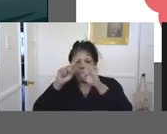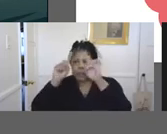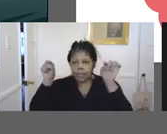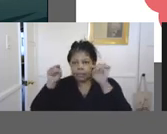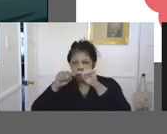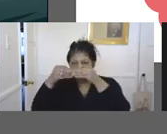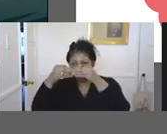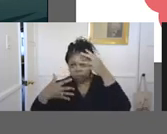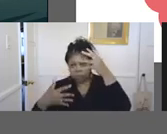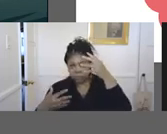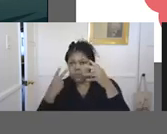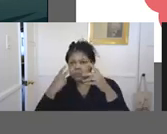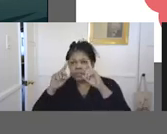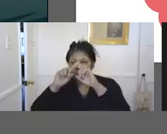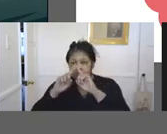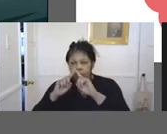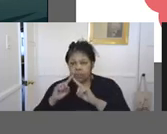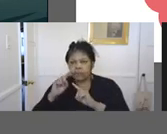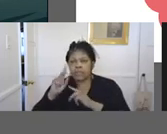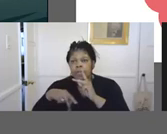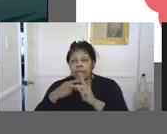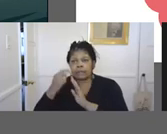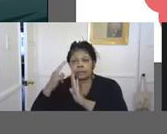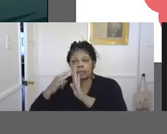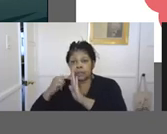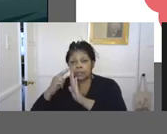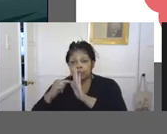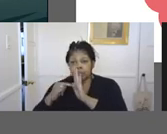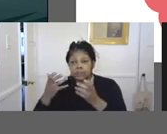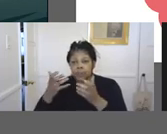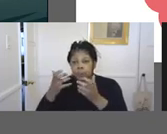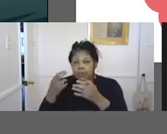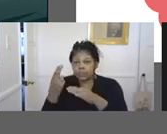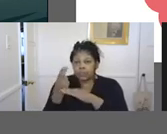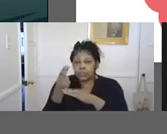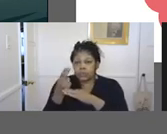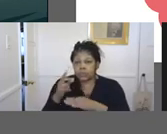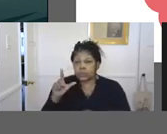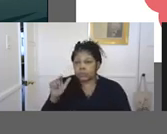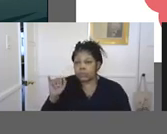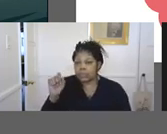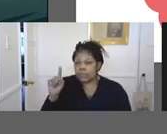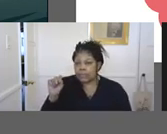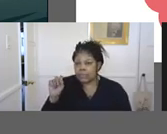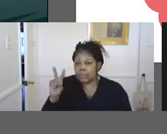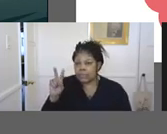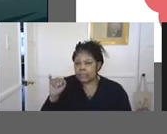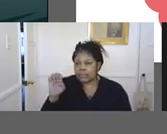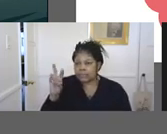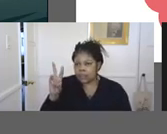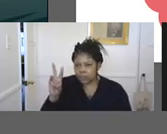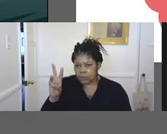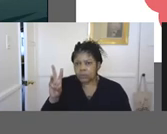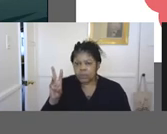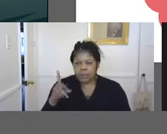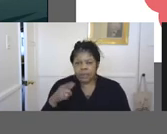this particular lesson, they want us to look at this in list view. I kind of like looking at the brushes myself, but I'll try my